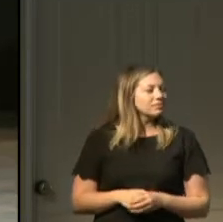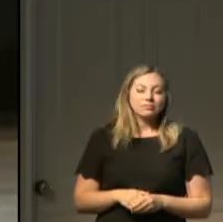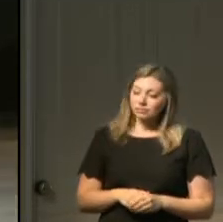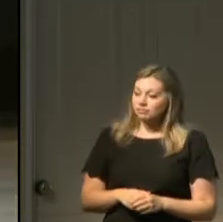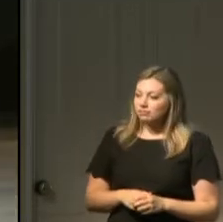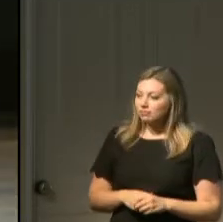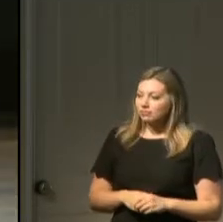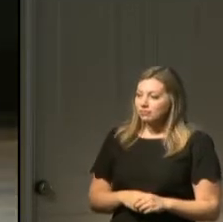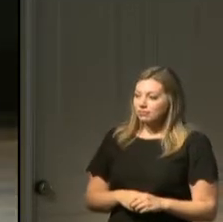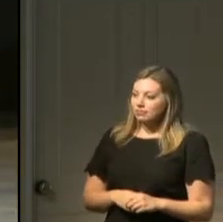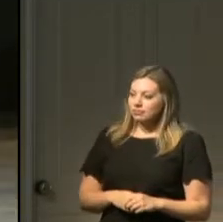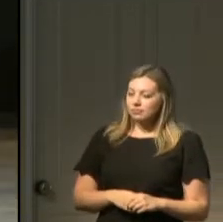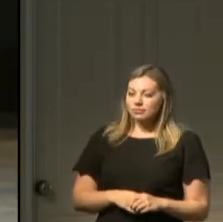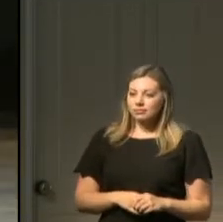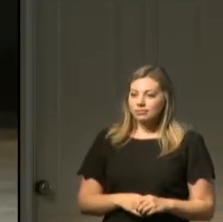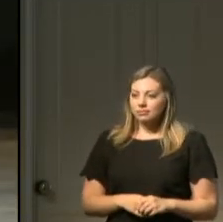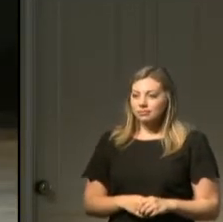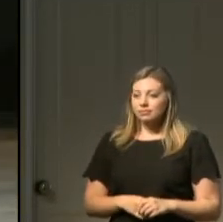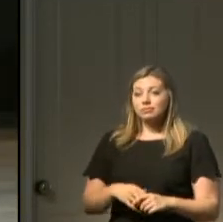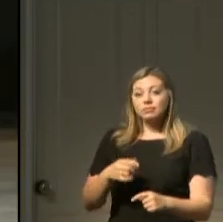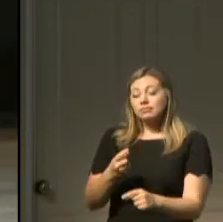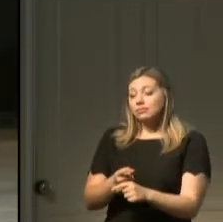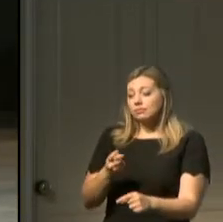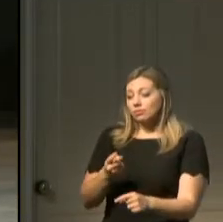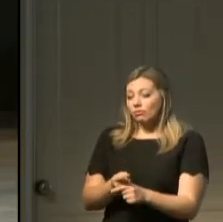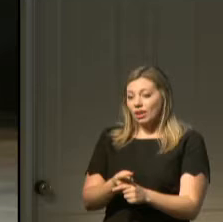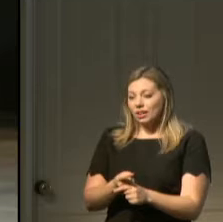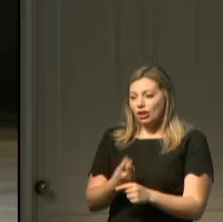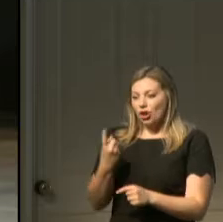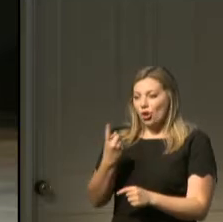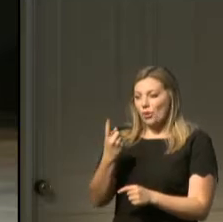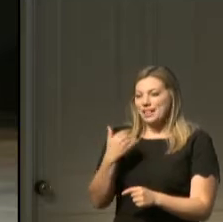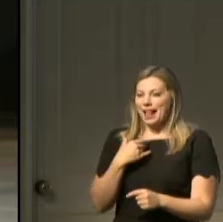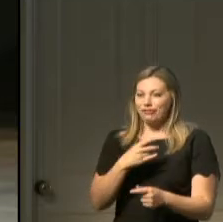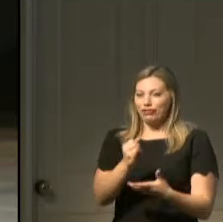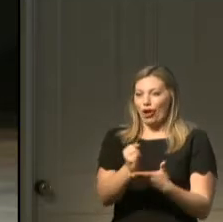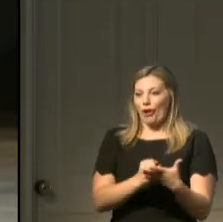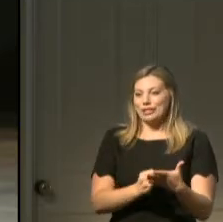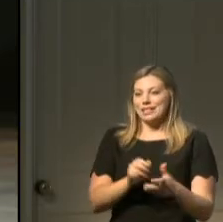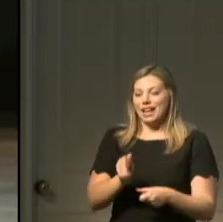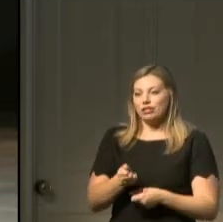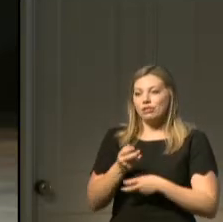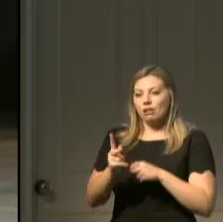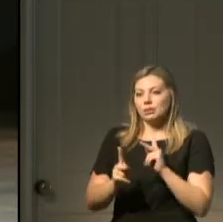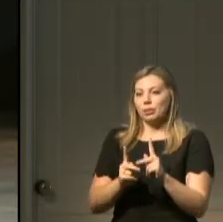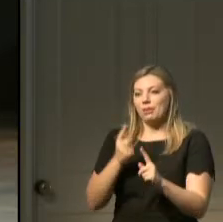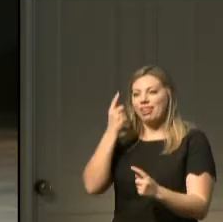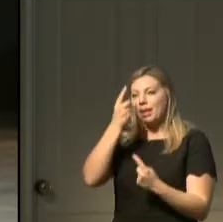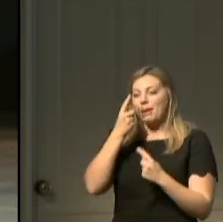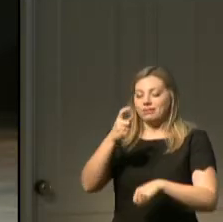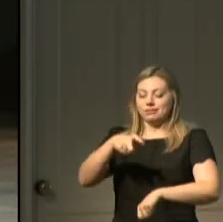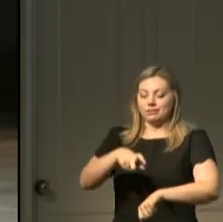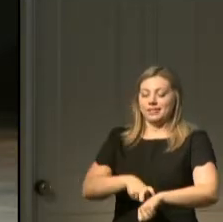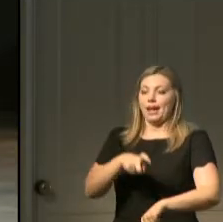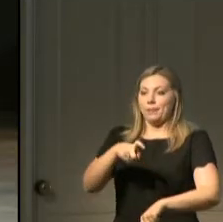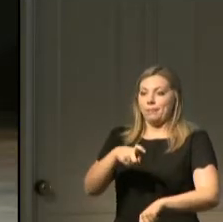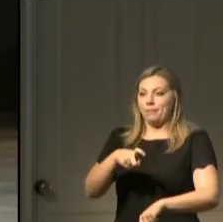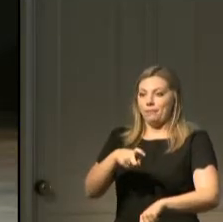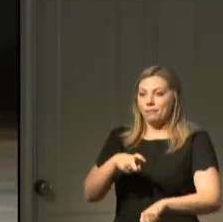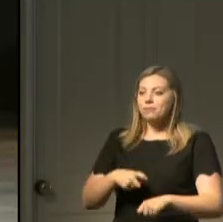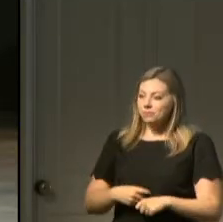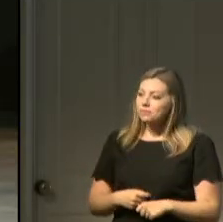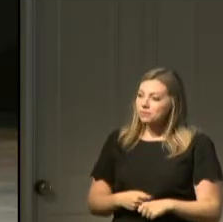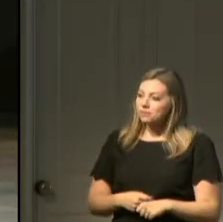Well, the goal was to make in effect, a piece of art that gets people to think about time, and I